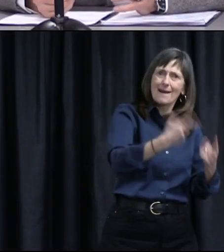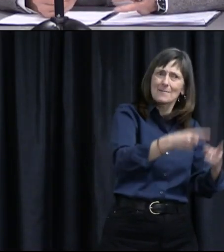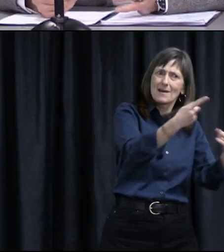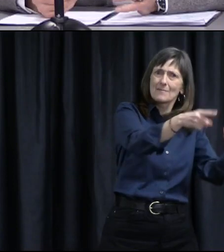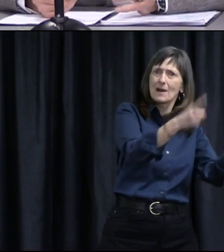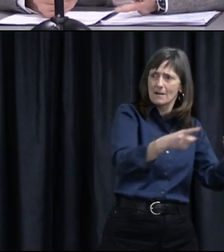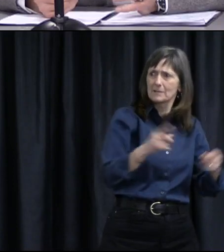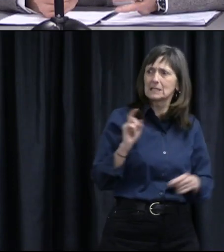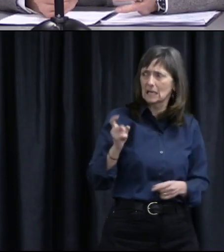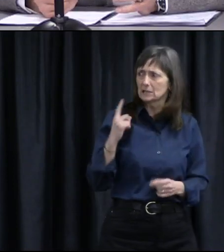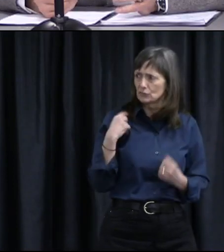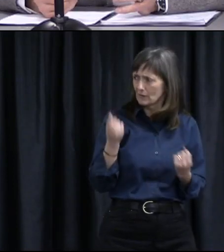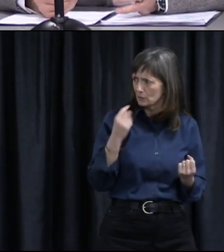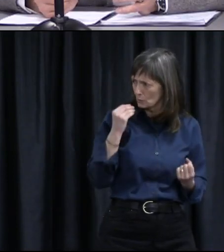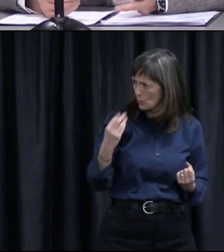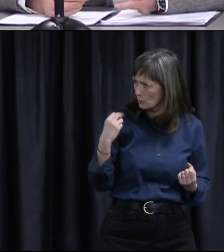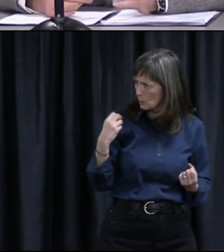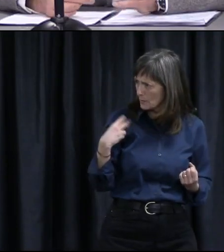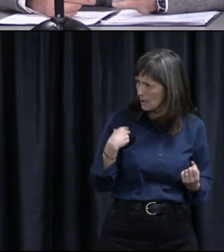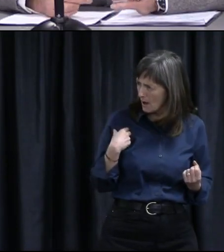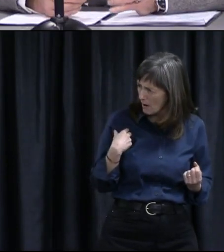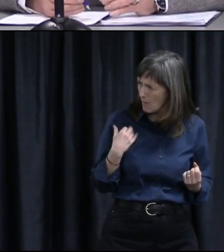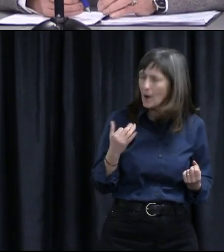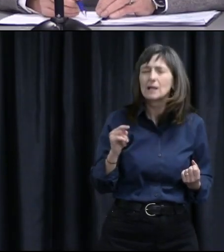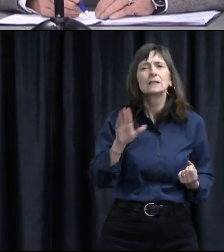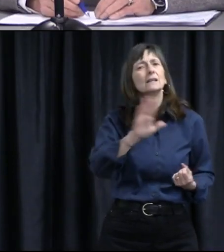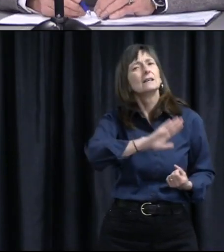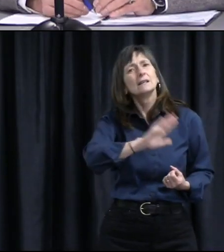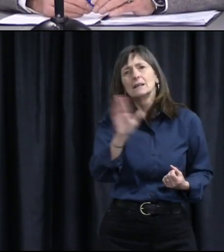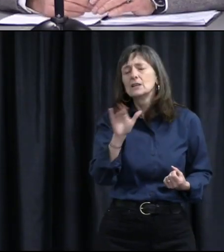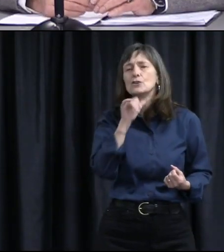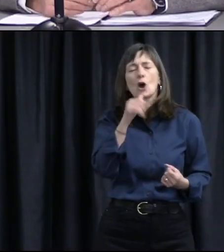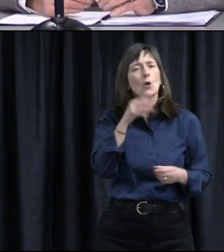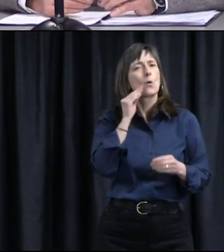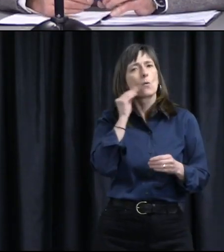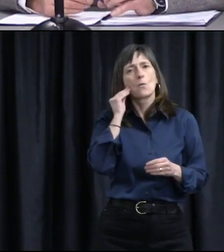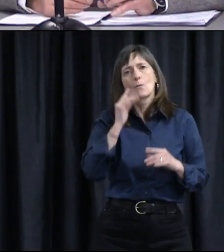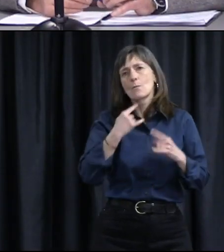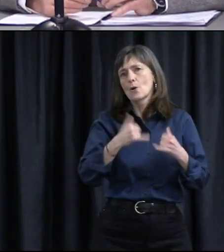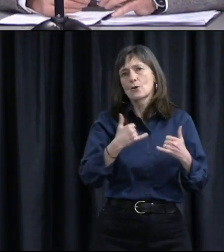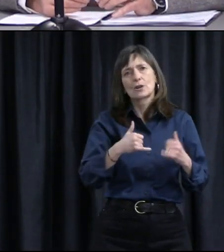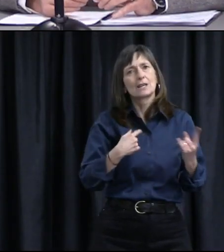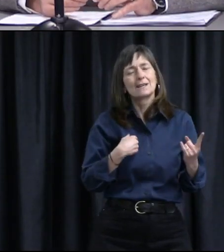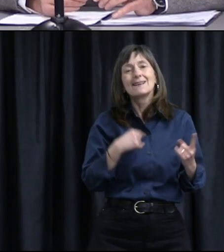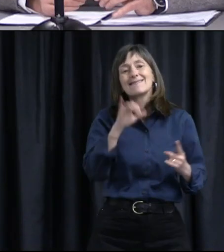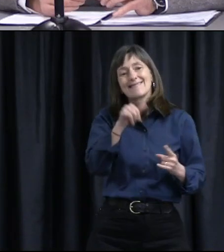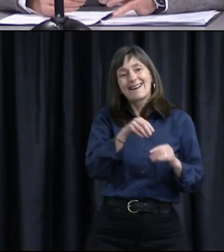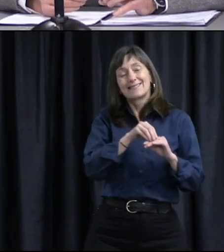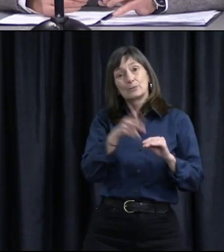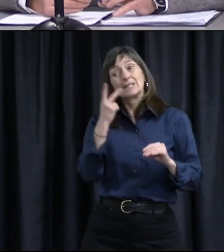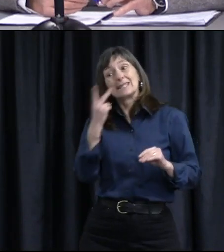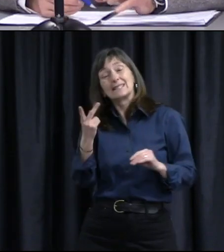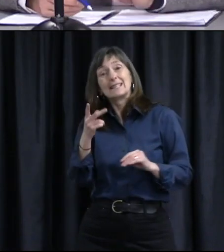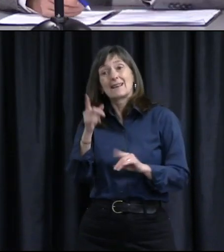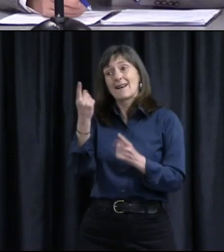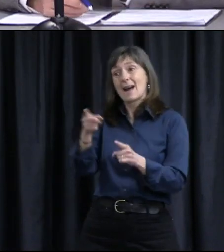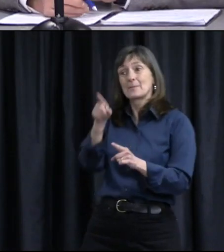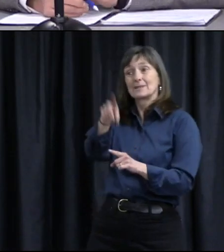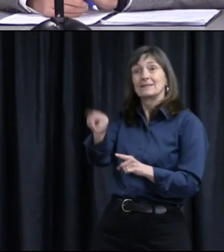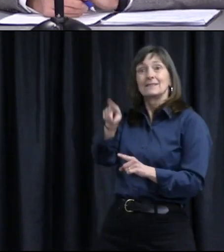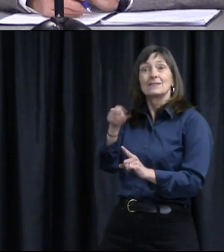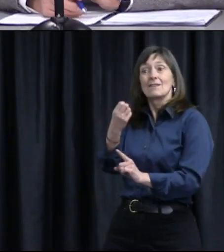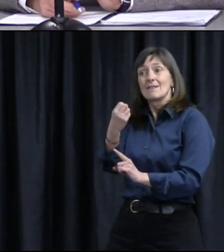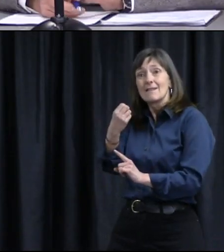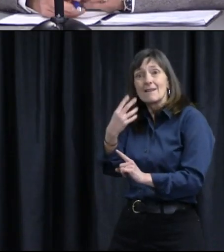that have done well with containing COVID-19, such as Singapore and Korea, their culture is much